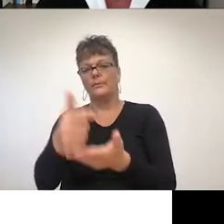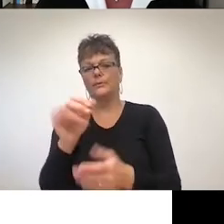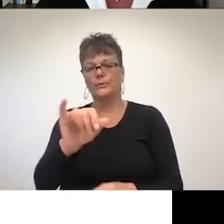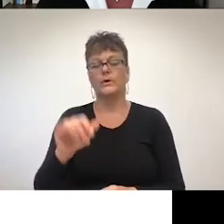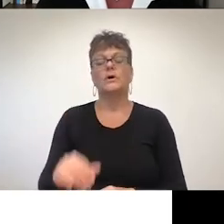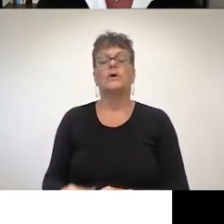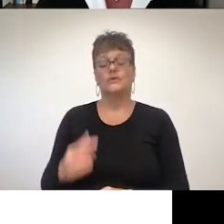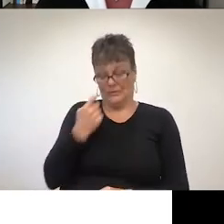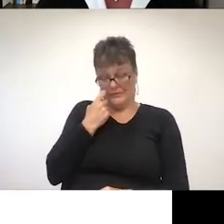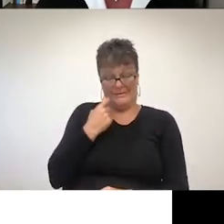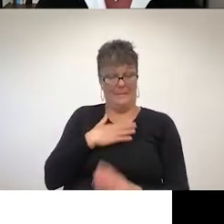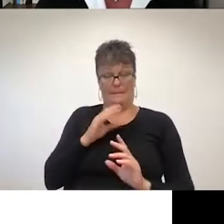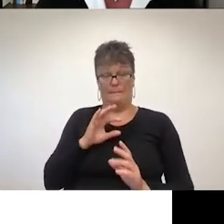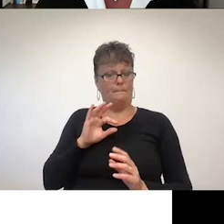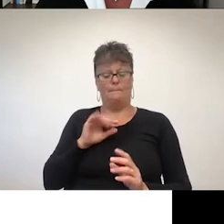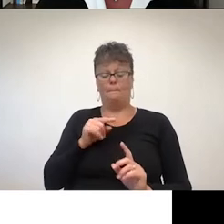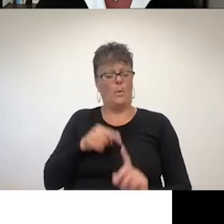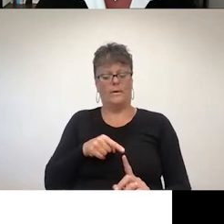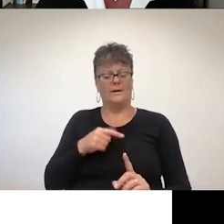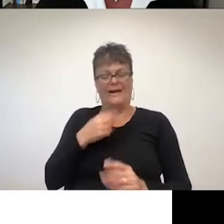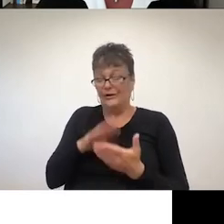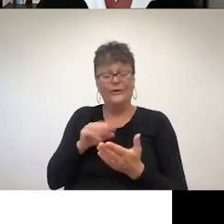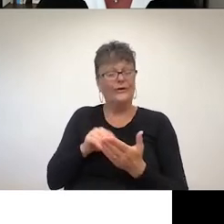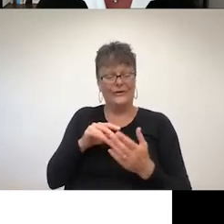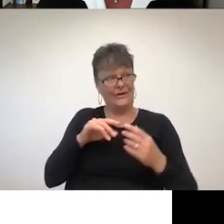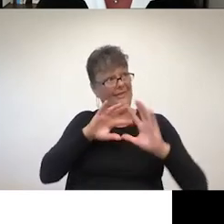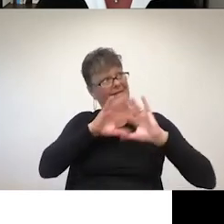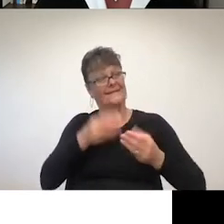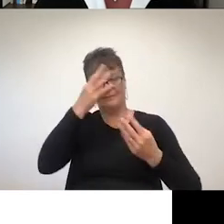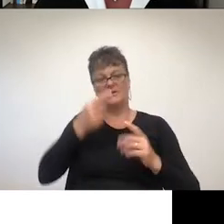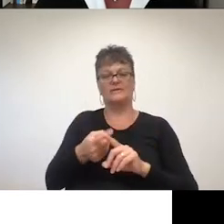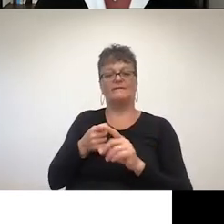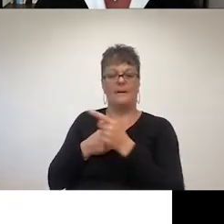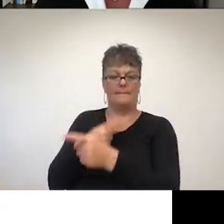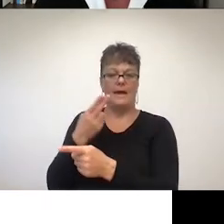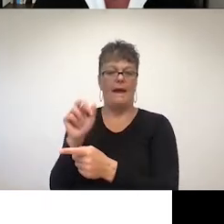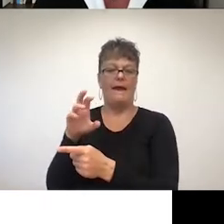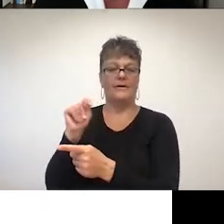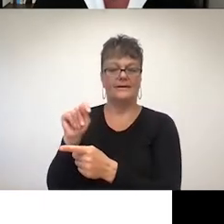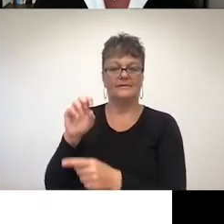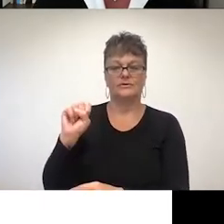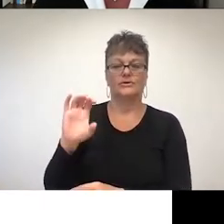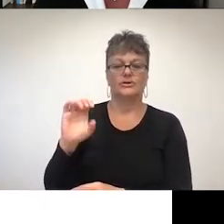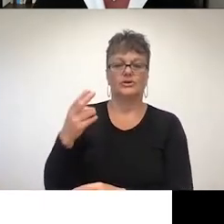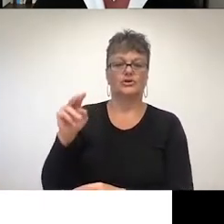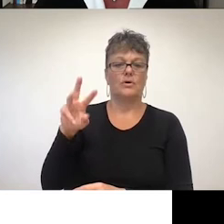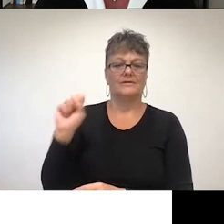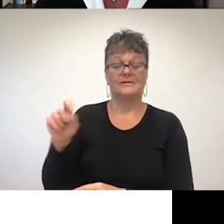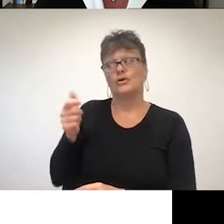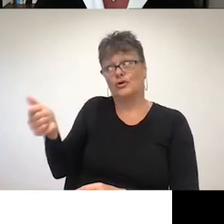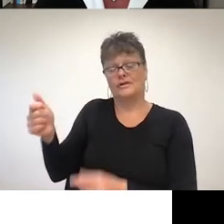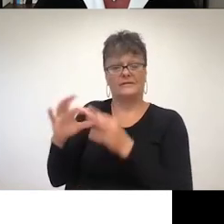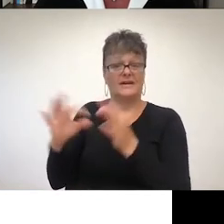is where I learned about this from Harriet Schwartz. This slide says, "I see you, I care, you matter." She